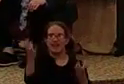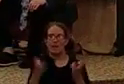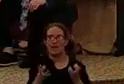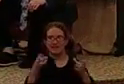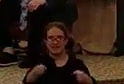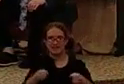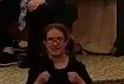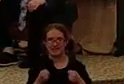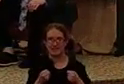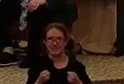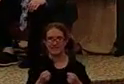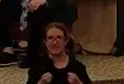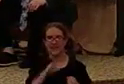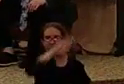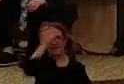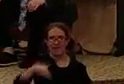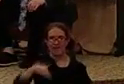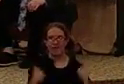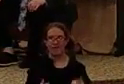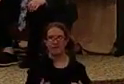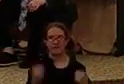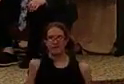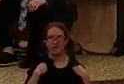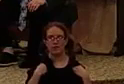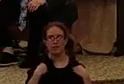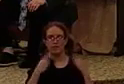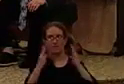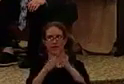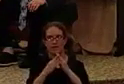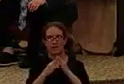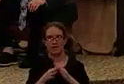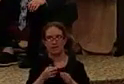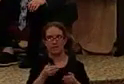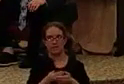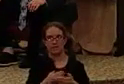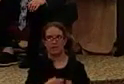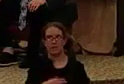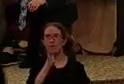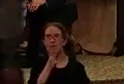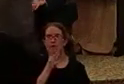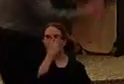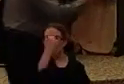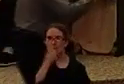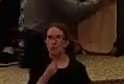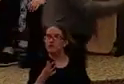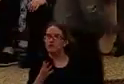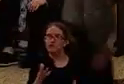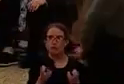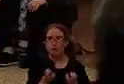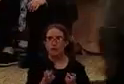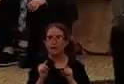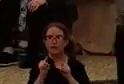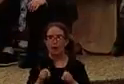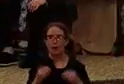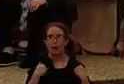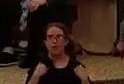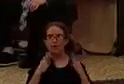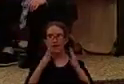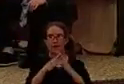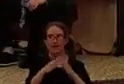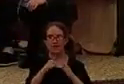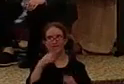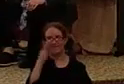you, and I never had been to youth camp before, but my mom asked me, she said, would you like to go to youth camp this year?